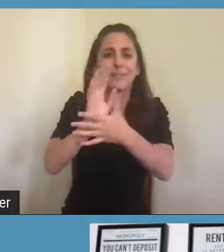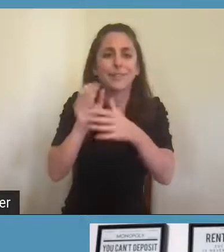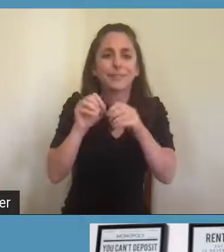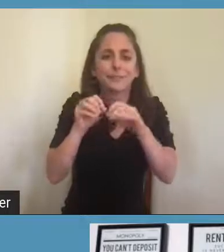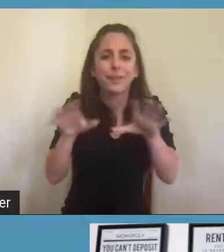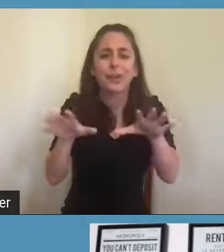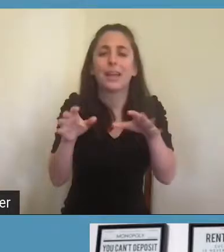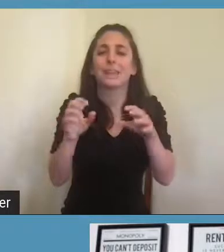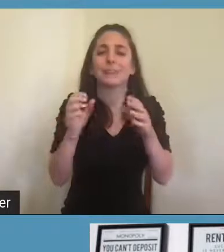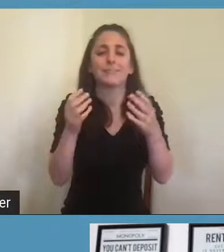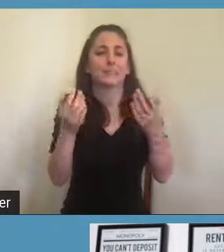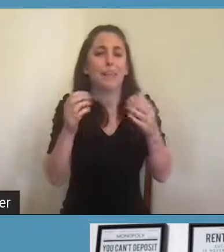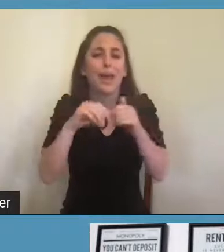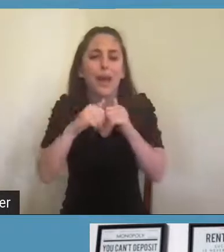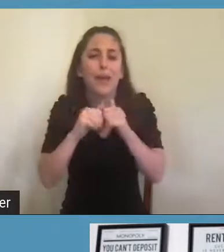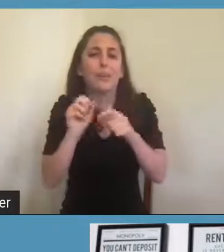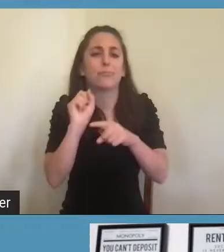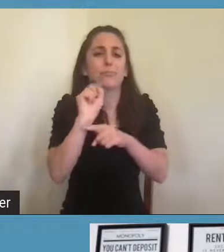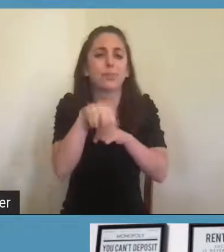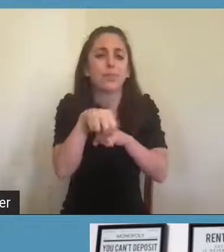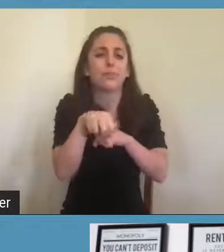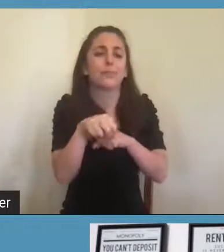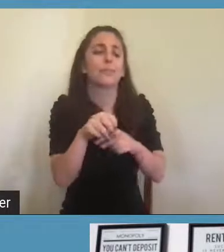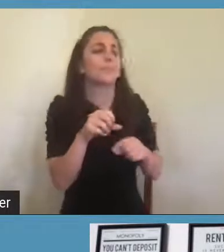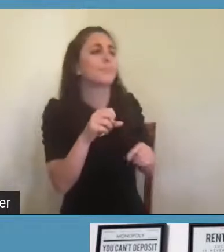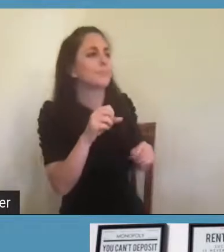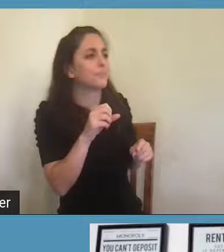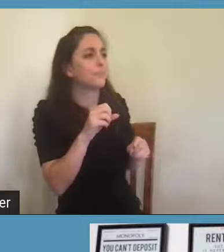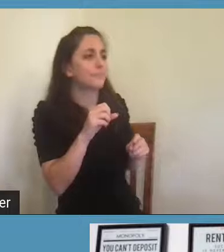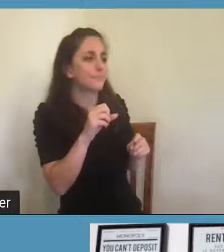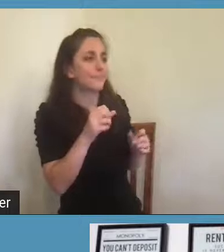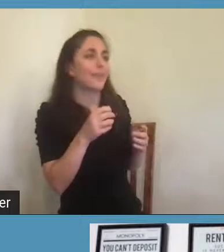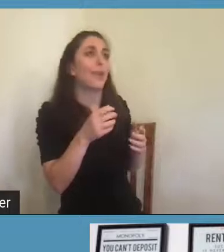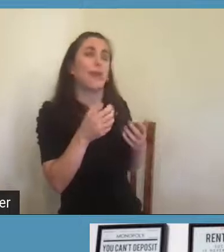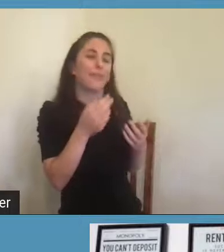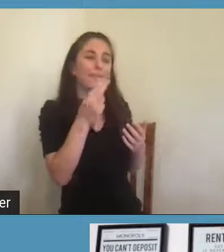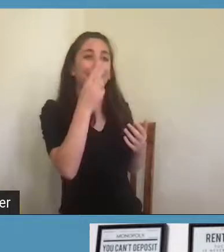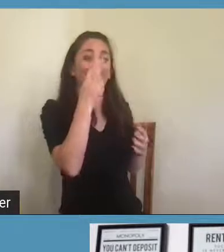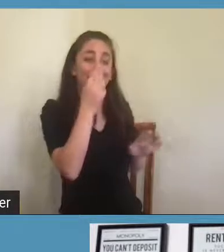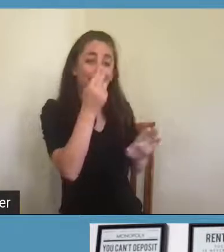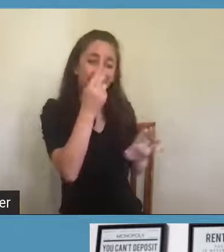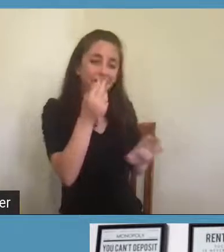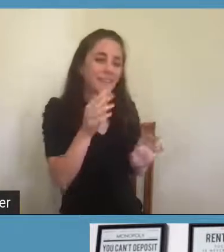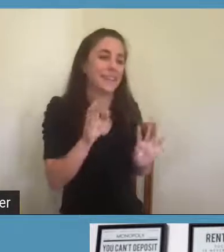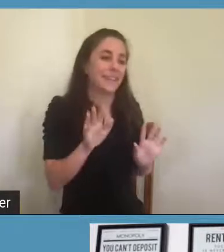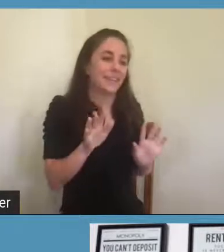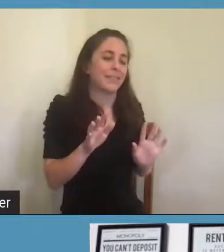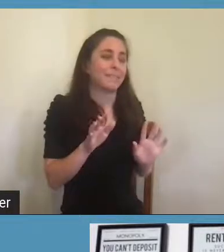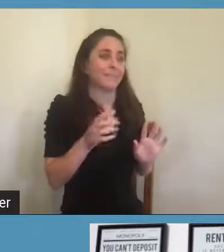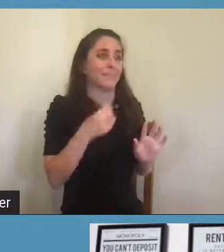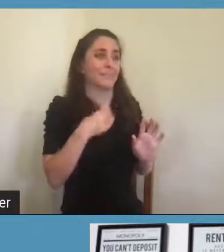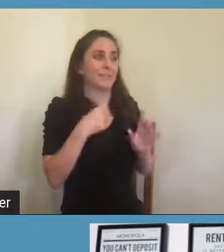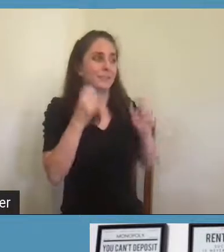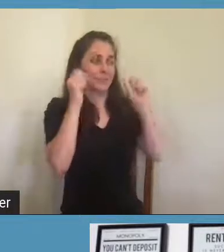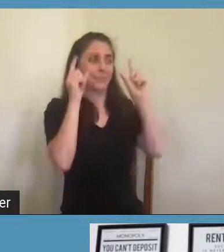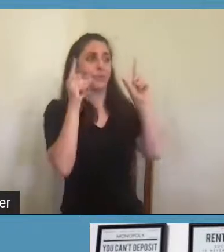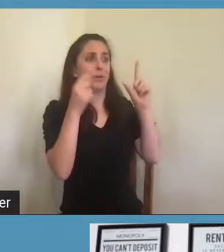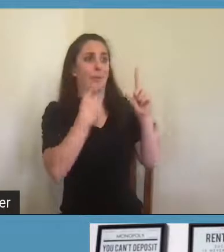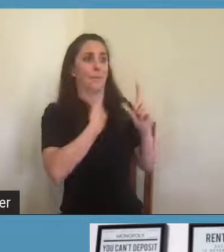it? So this is a very hilarious question and something that I even was surprised about when